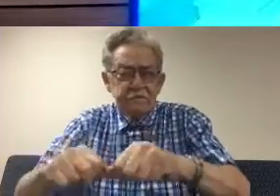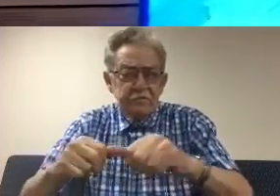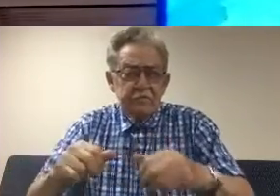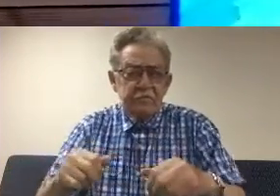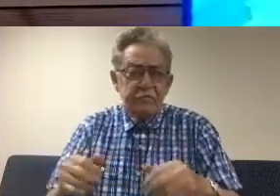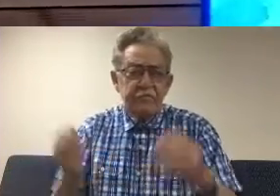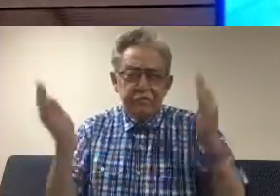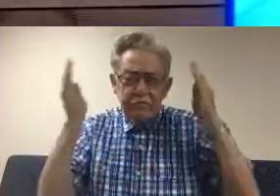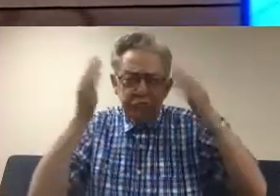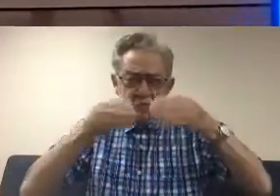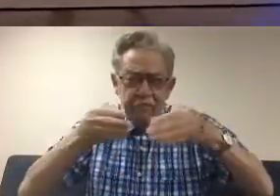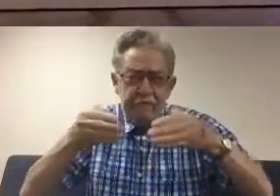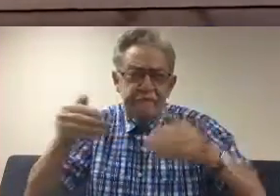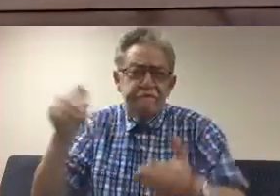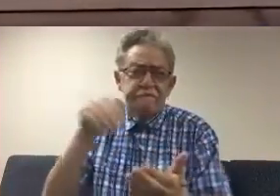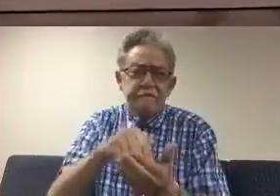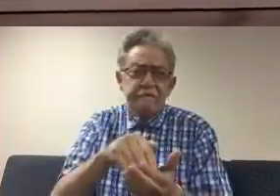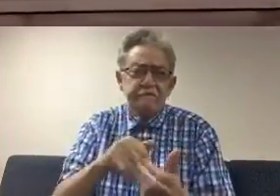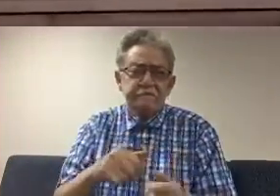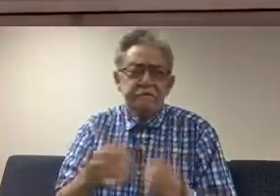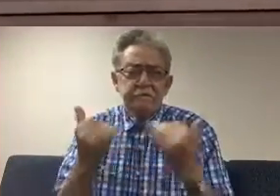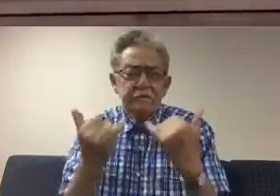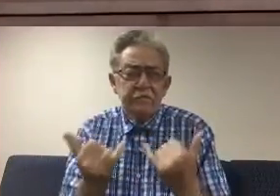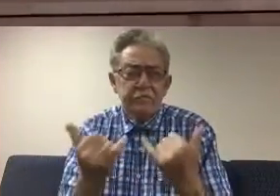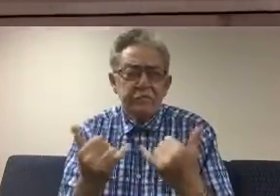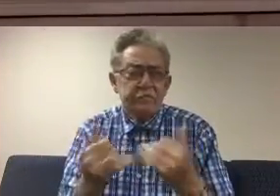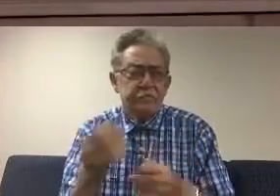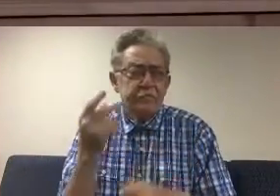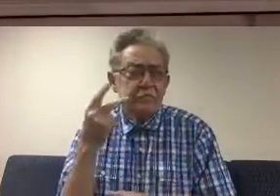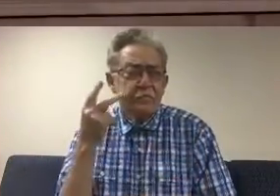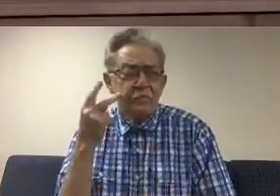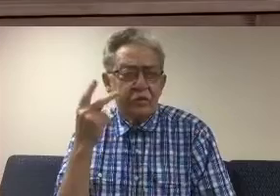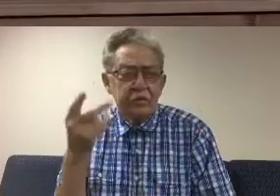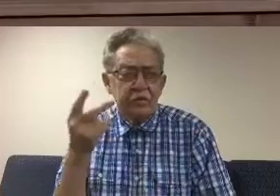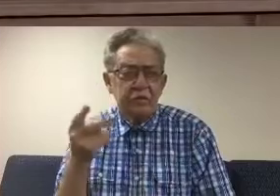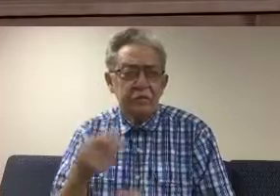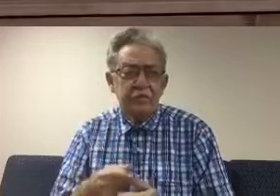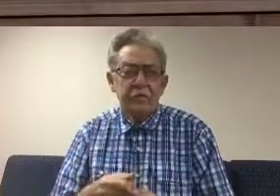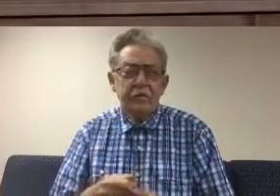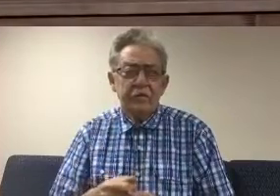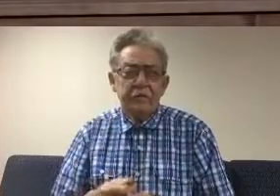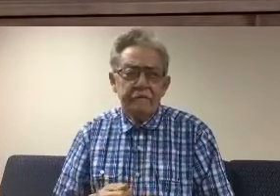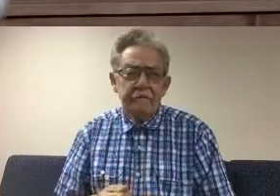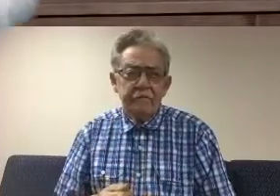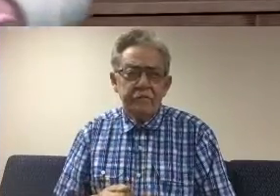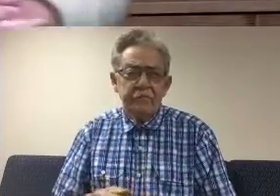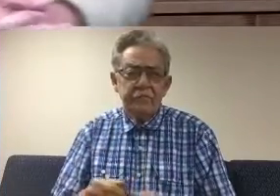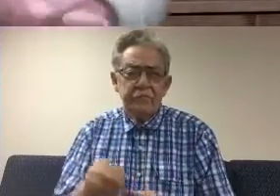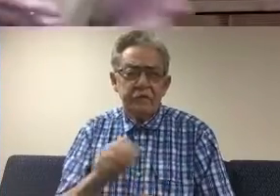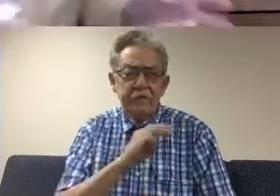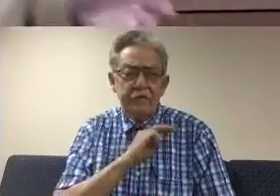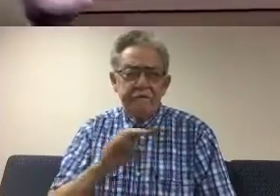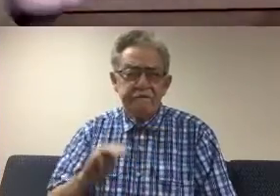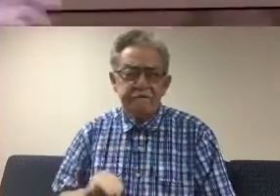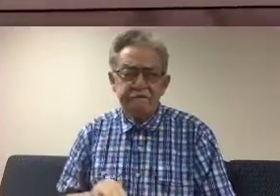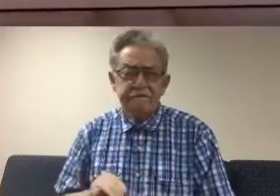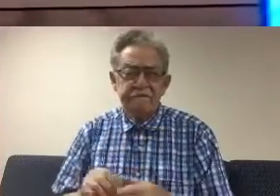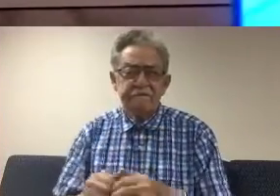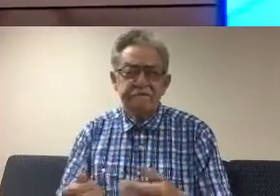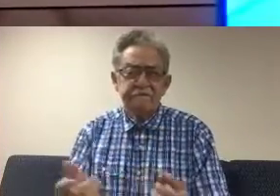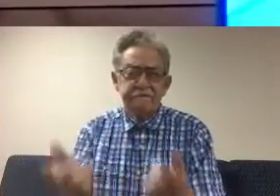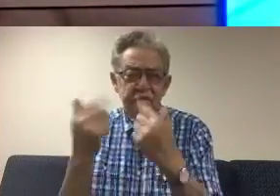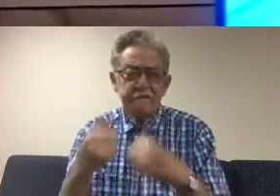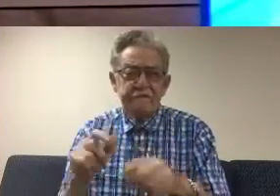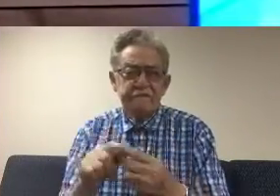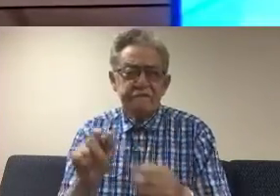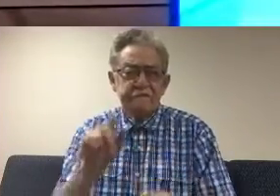But now they see what the Messiah really came to do. They see what Jesus' intent